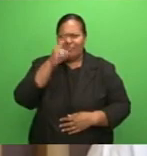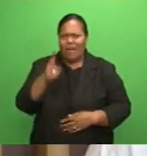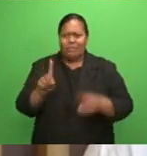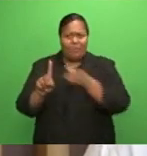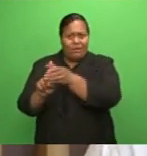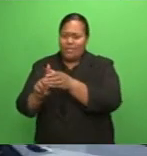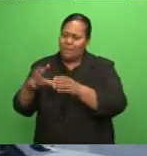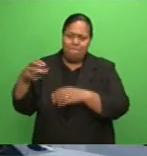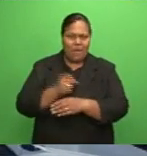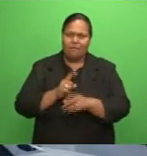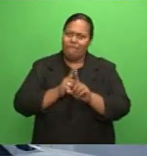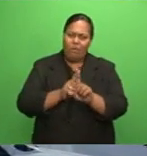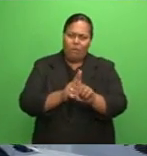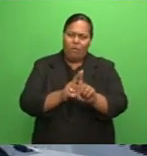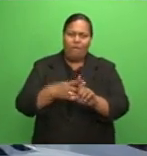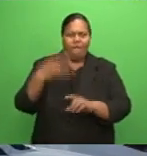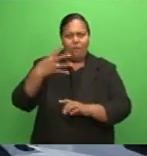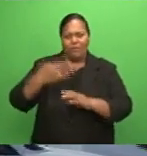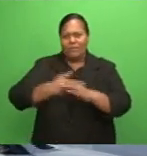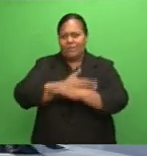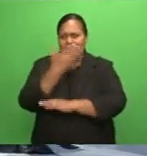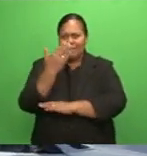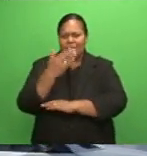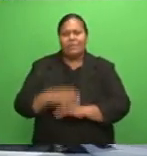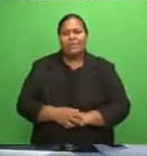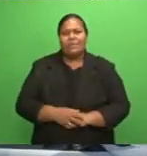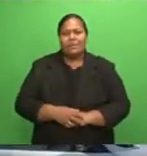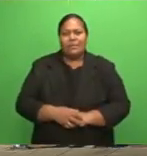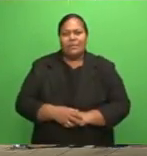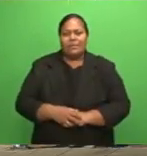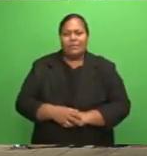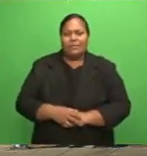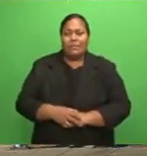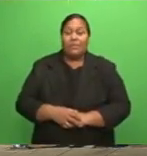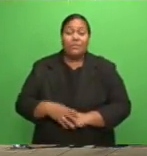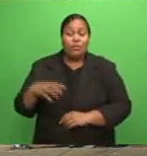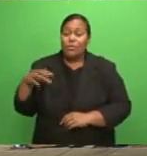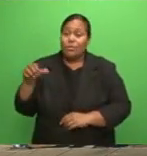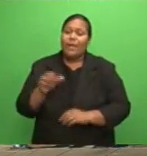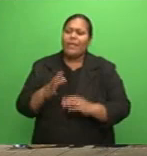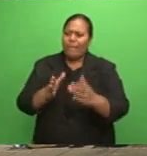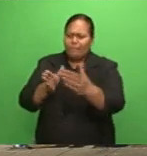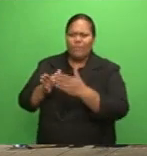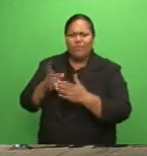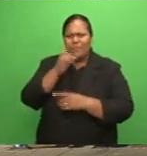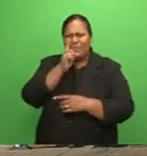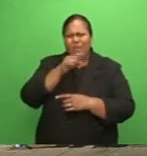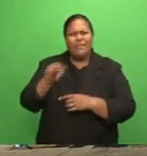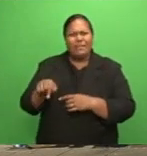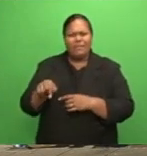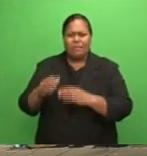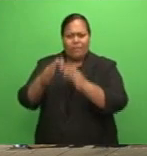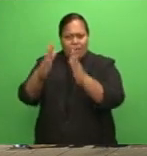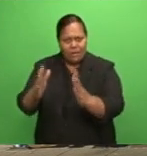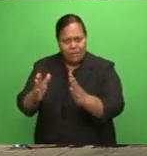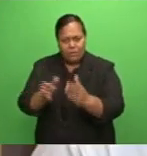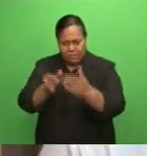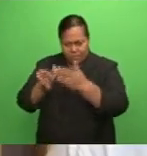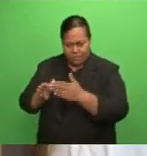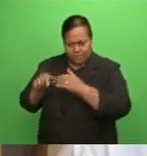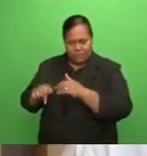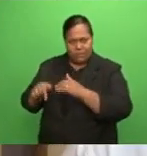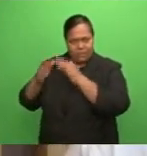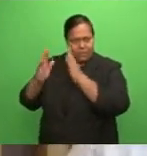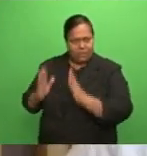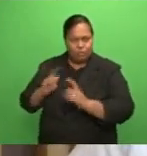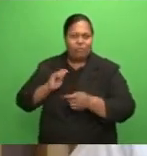important thing to understand. Dr. Wangainambete adds they had to move some people from a quarantine facility to be tested for COVID-19. Remember,